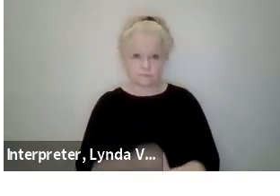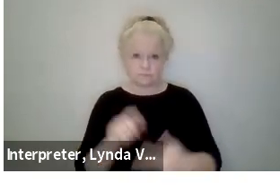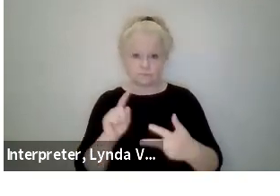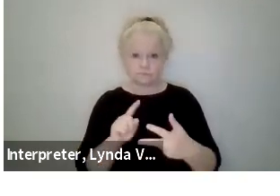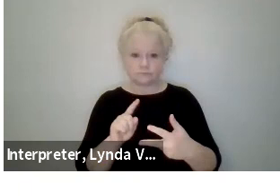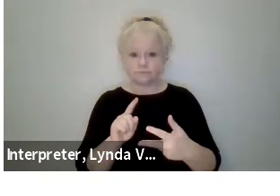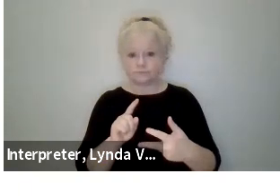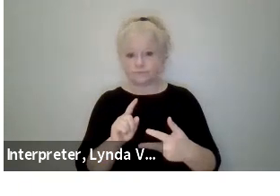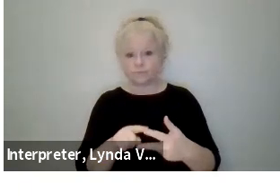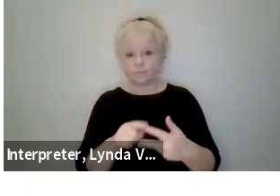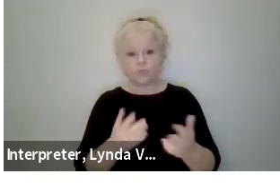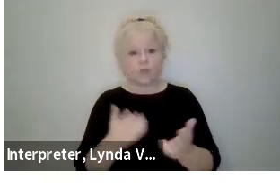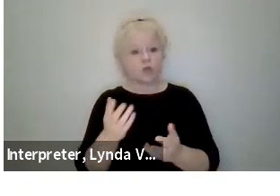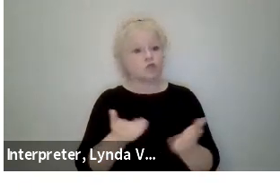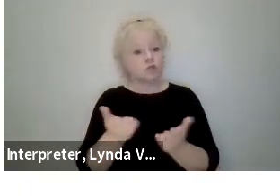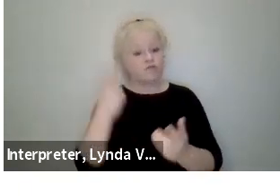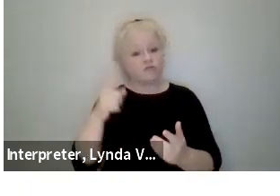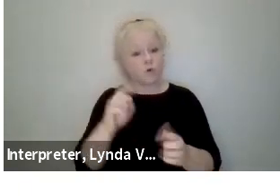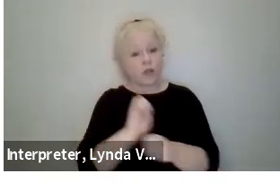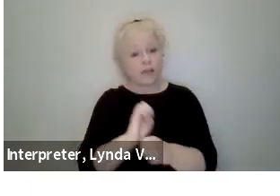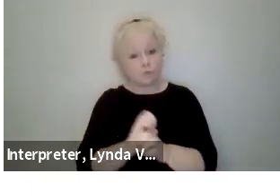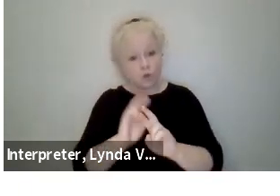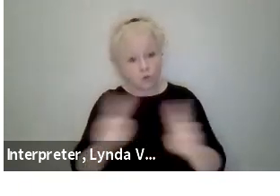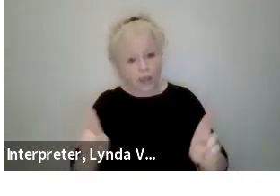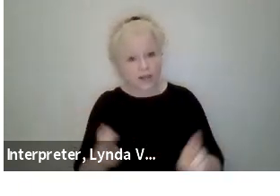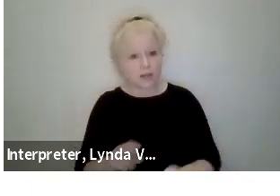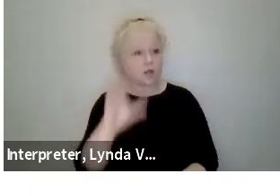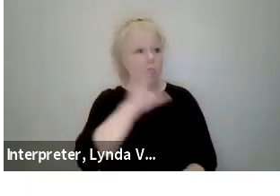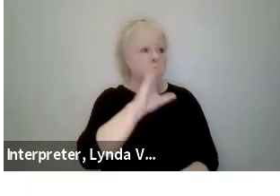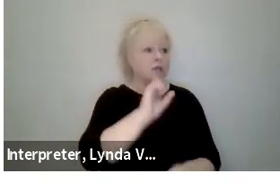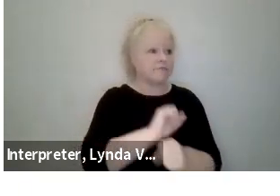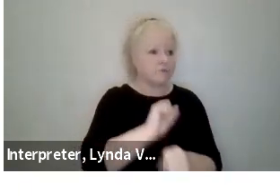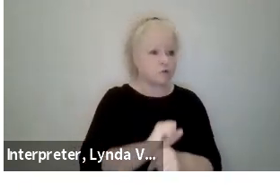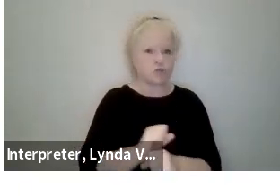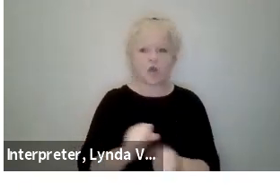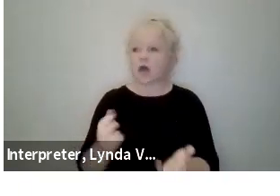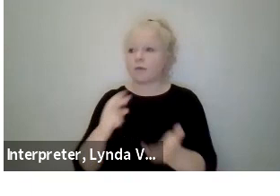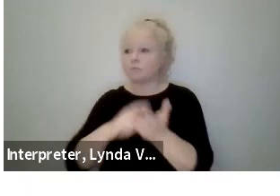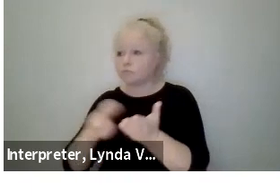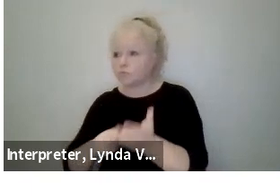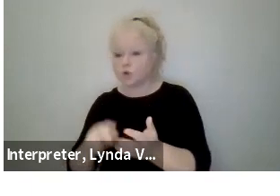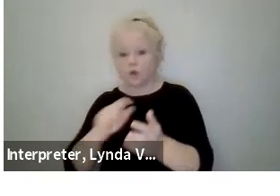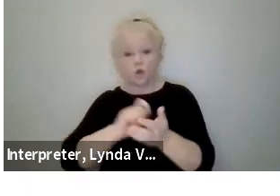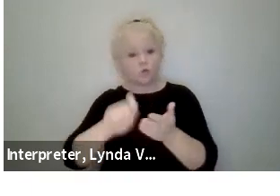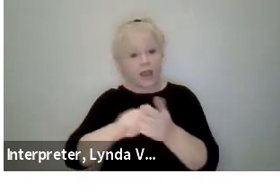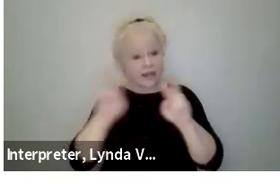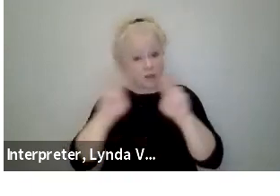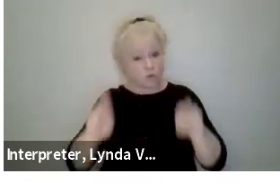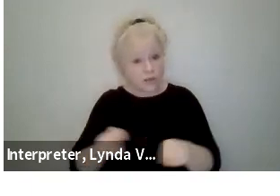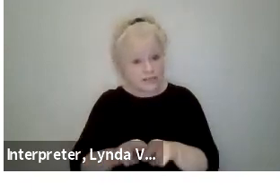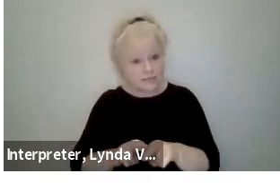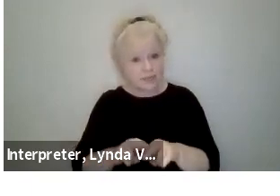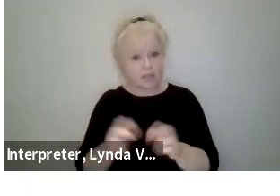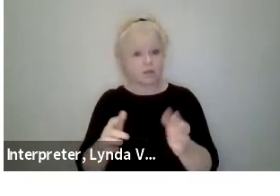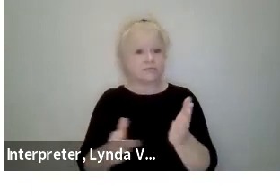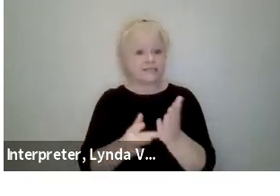Services for employment readiness, such as job exploration and career researching, resume writing, and technical skills